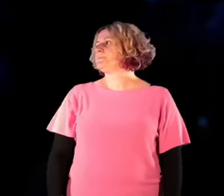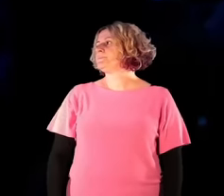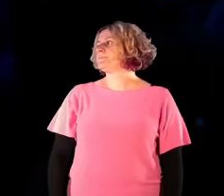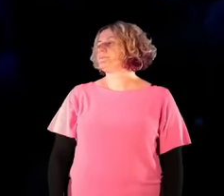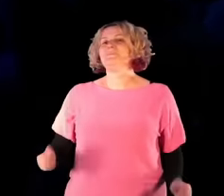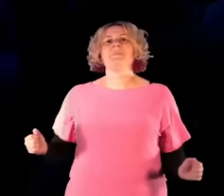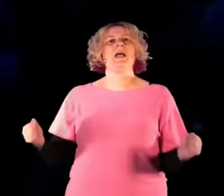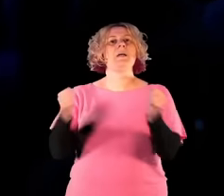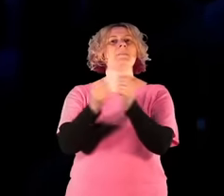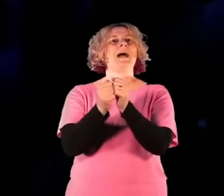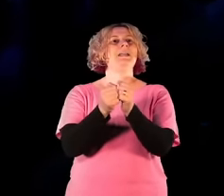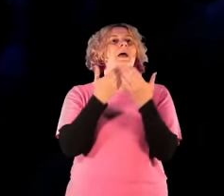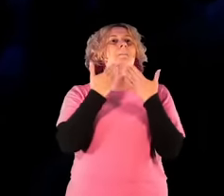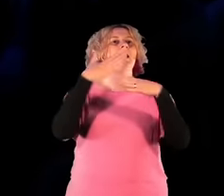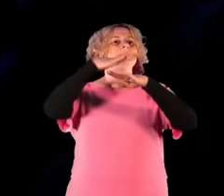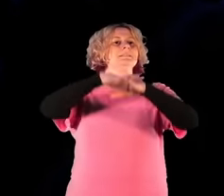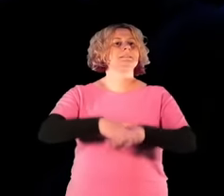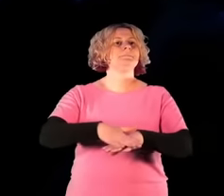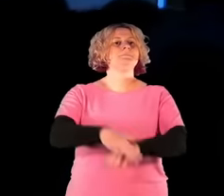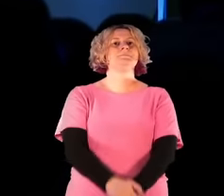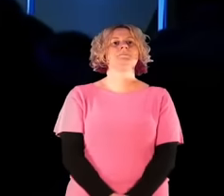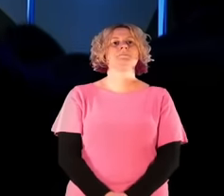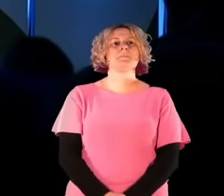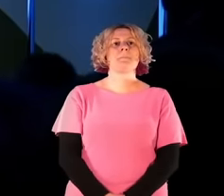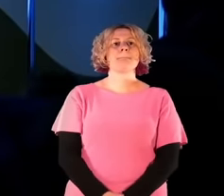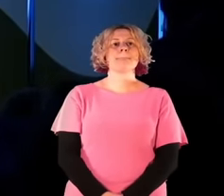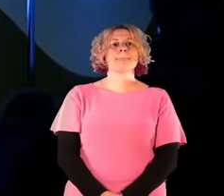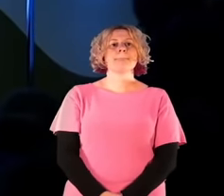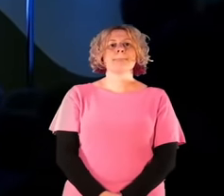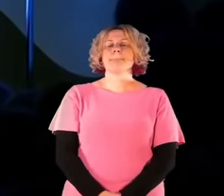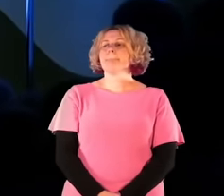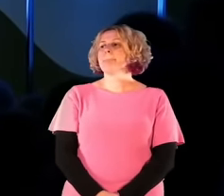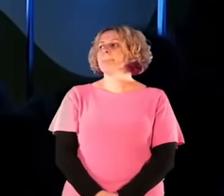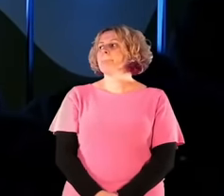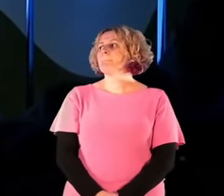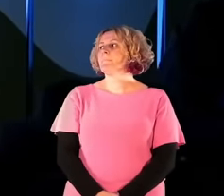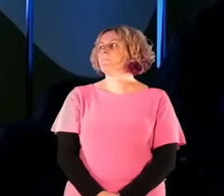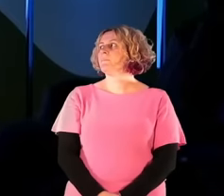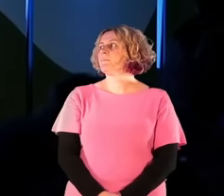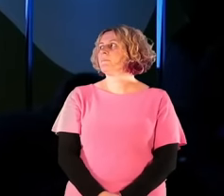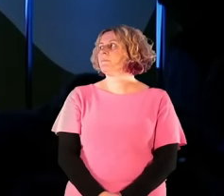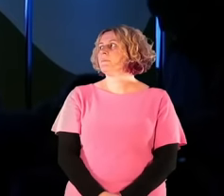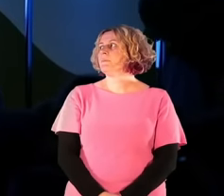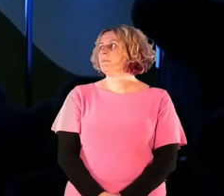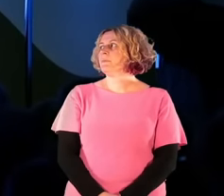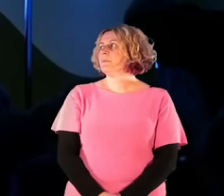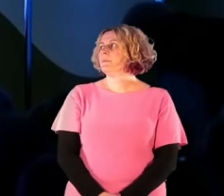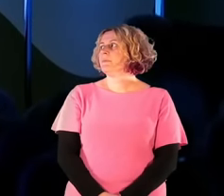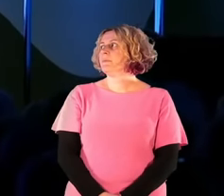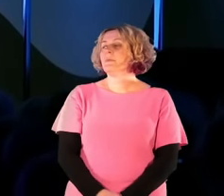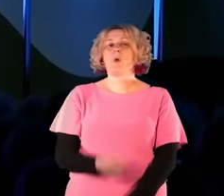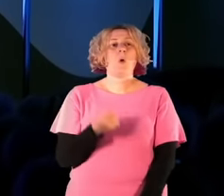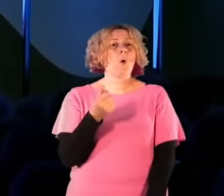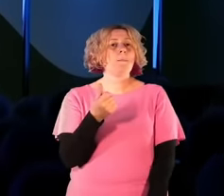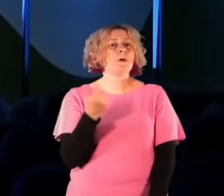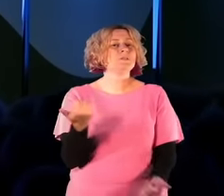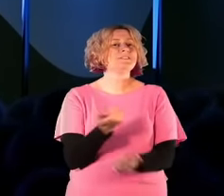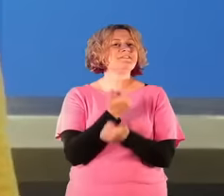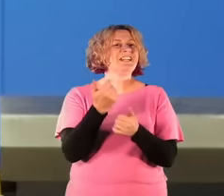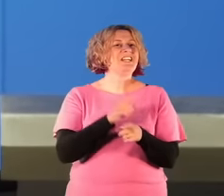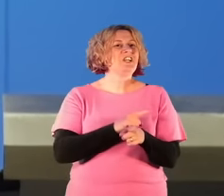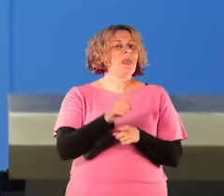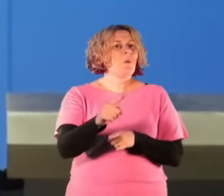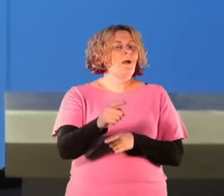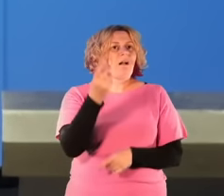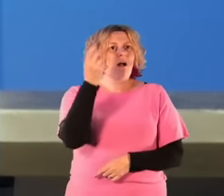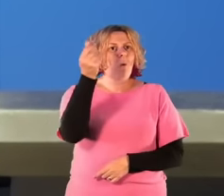Amen. Please take your seat. Please sit down. That almost brings us to the end of the week. Can you believe it? It goes so